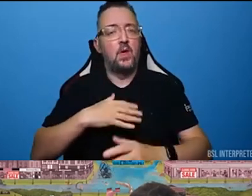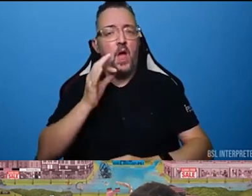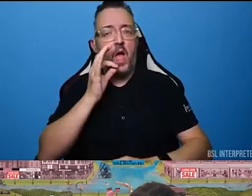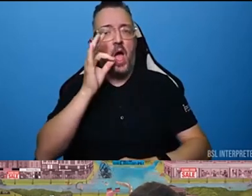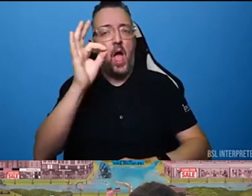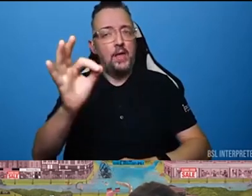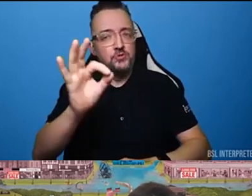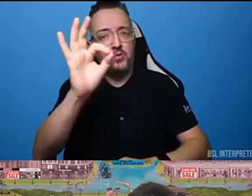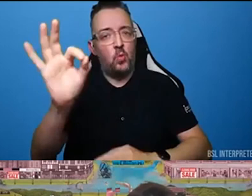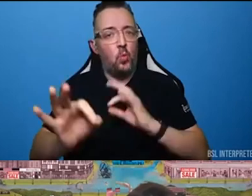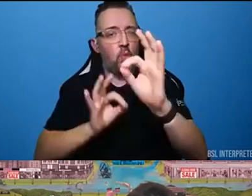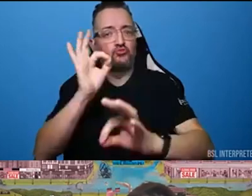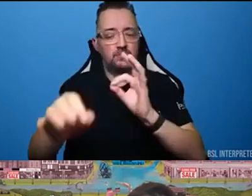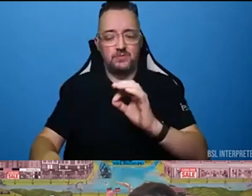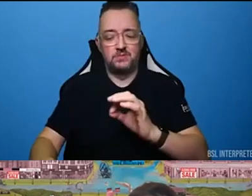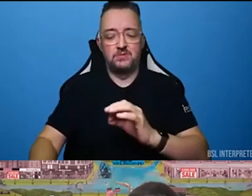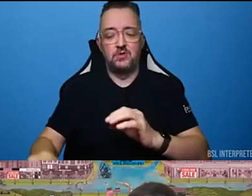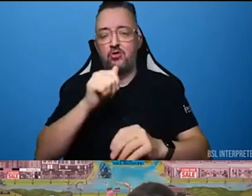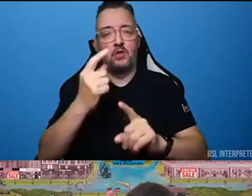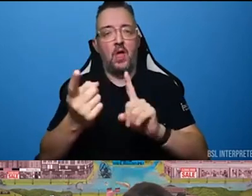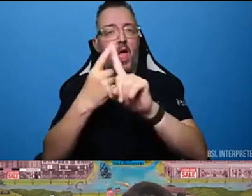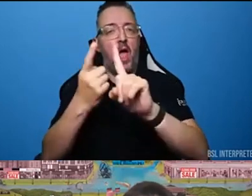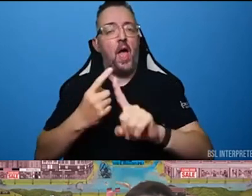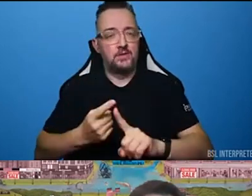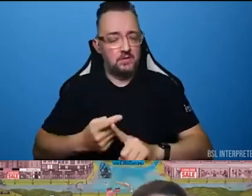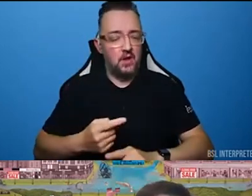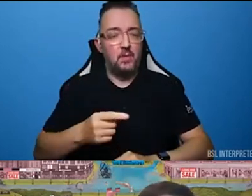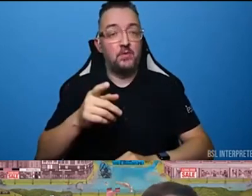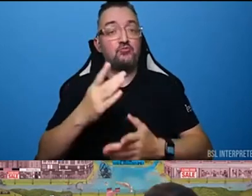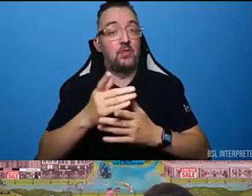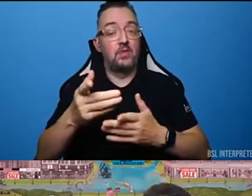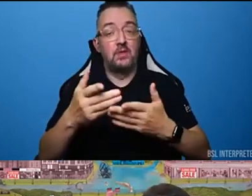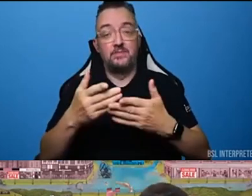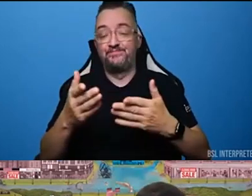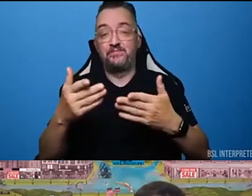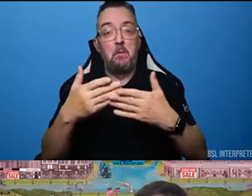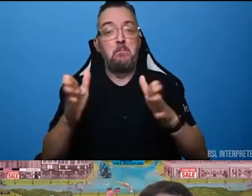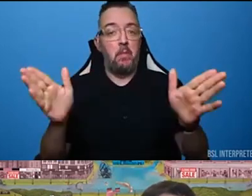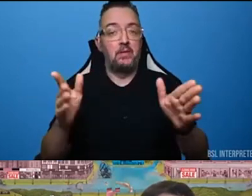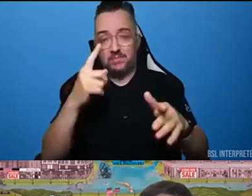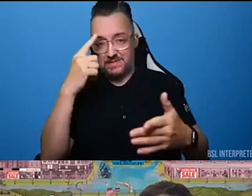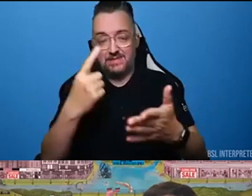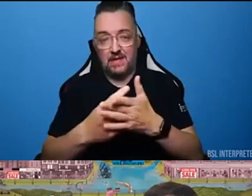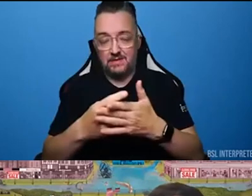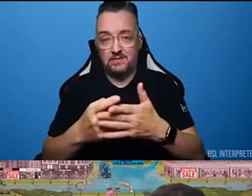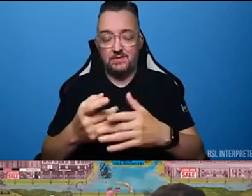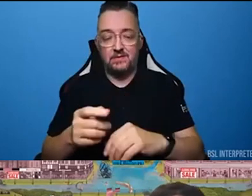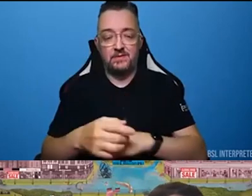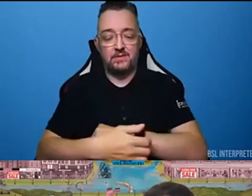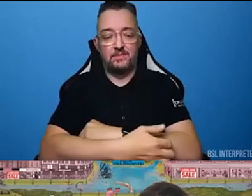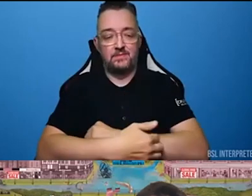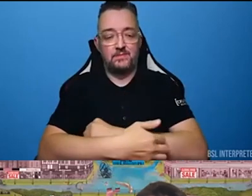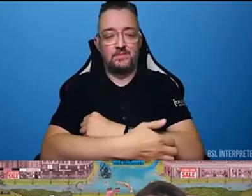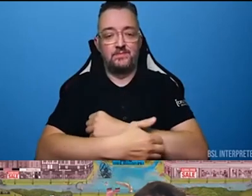answering. It is really open to the public to decide whether it has. It is